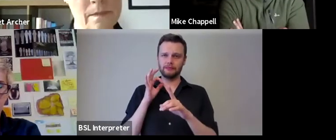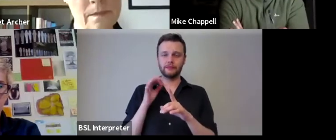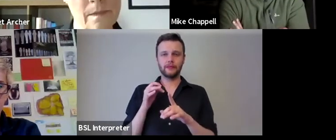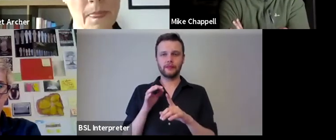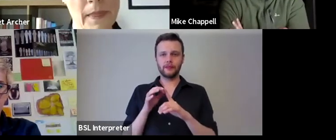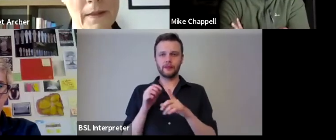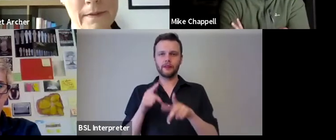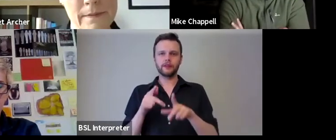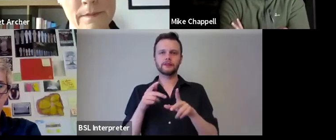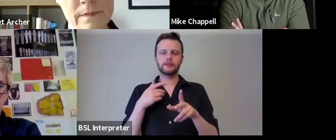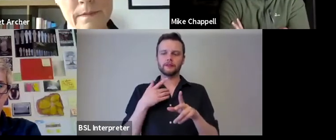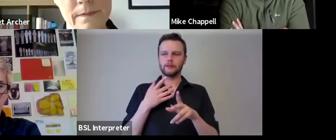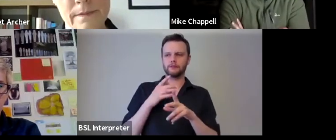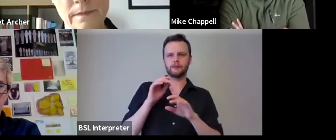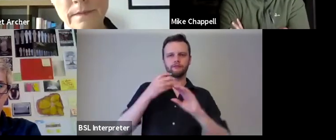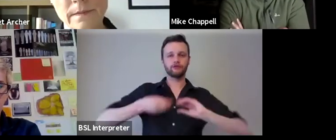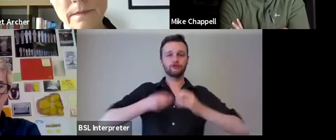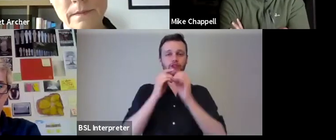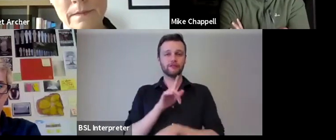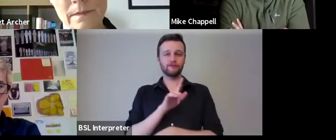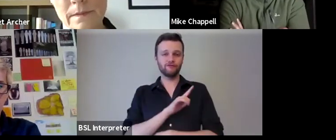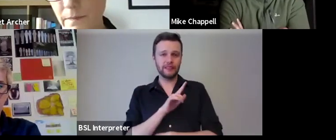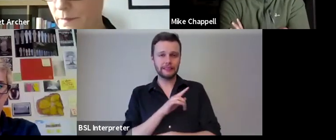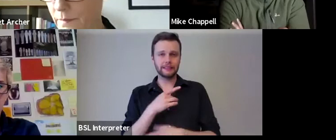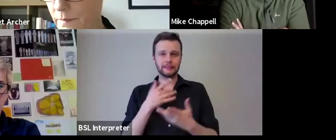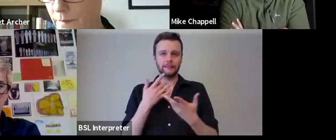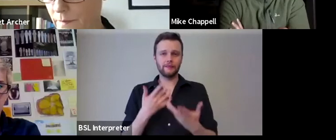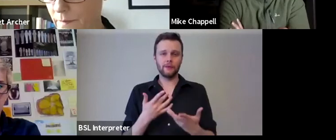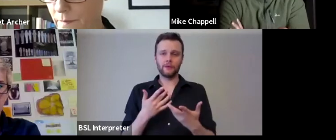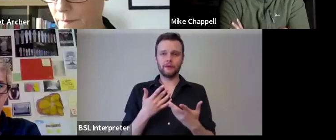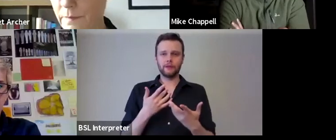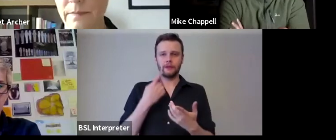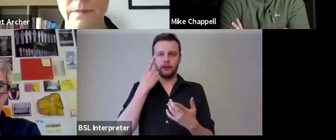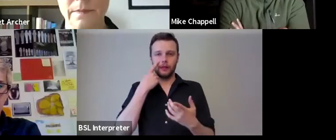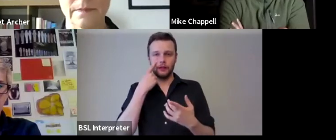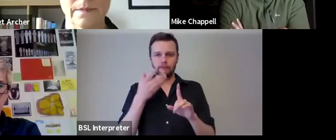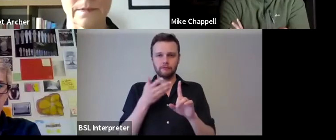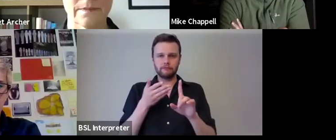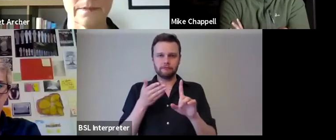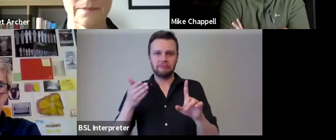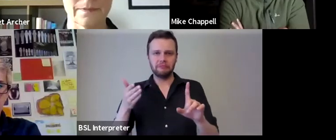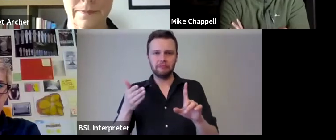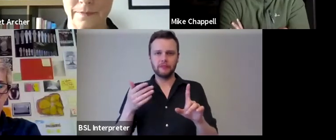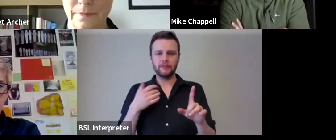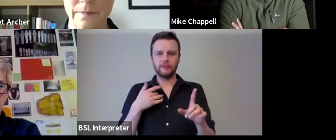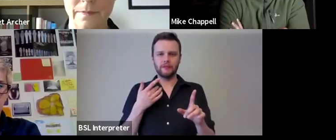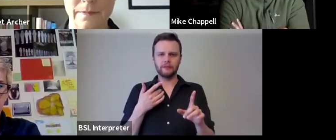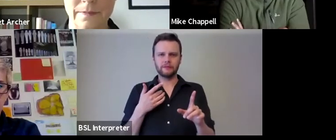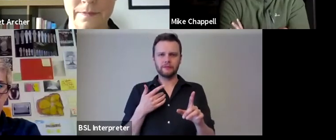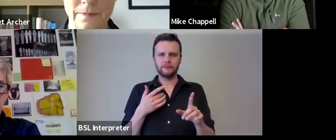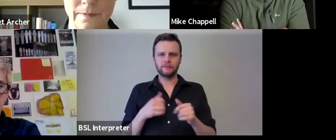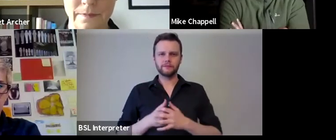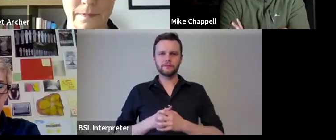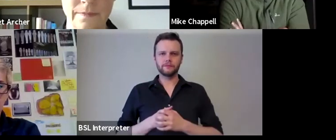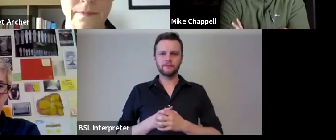our creative reasons towards these sort of like alien environments, which are foreclosed to your like